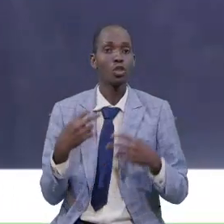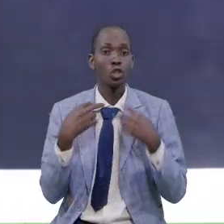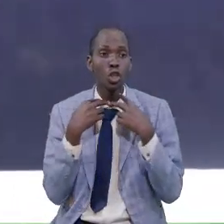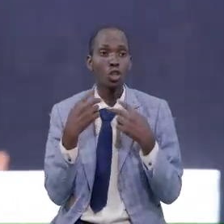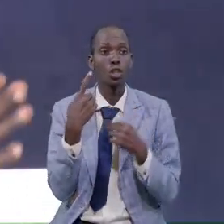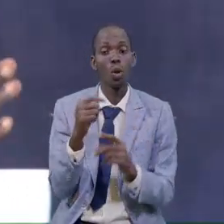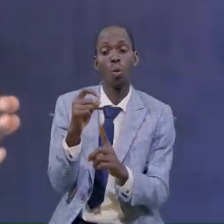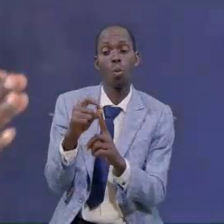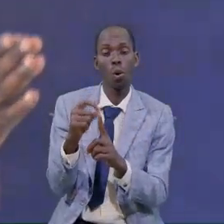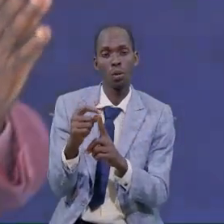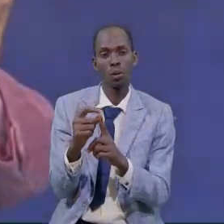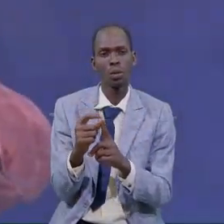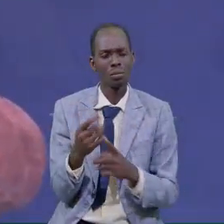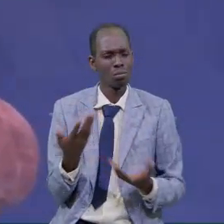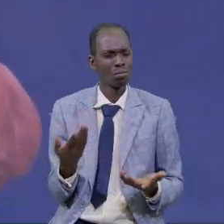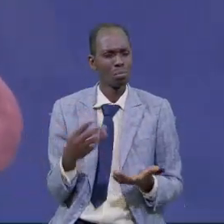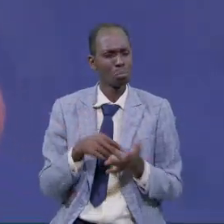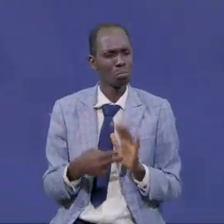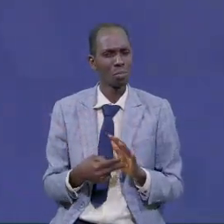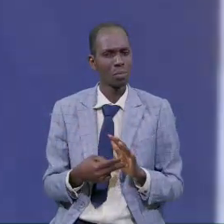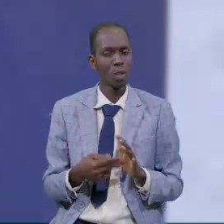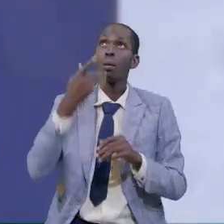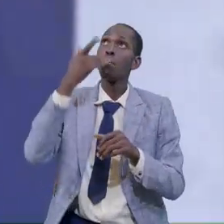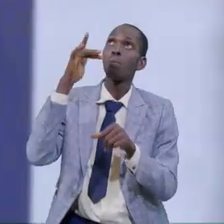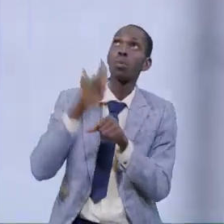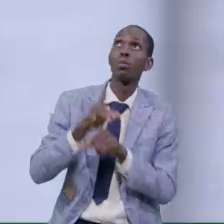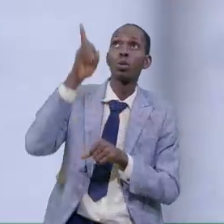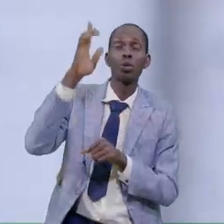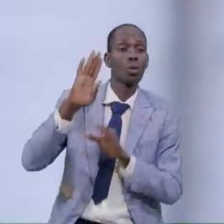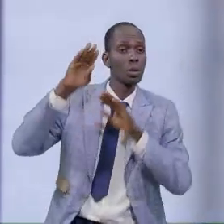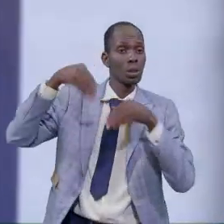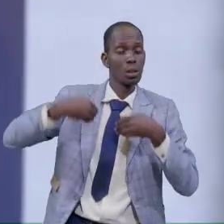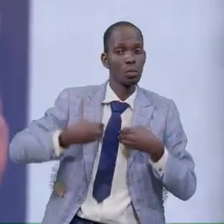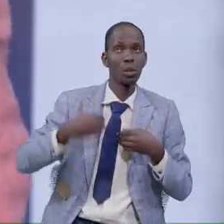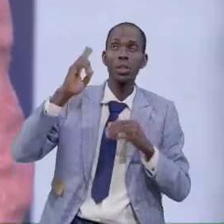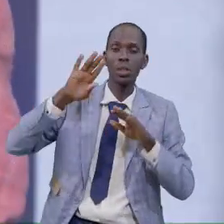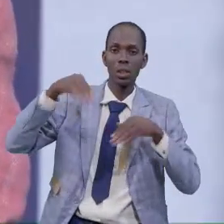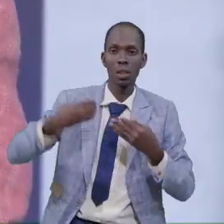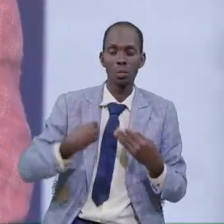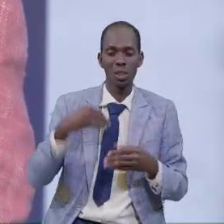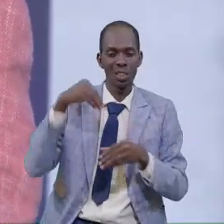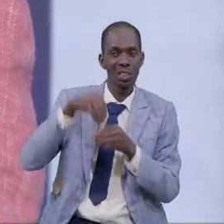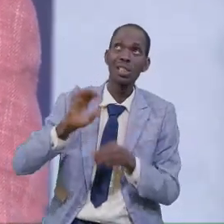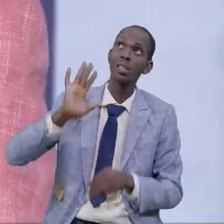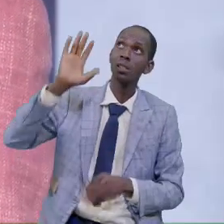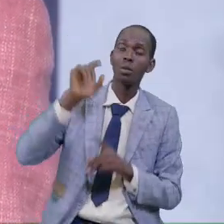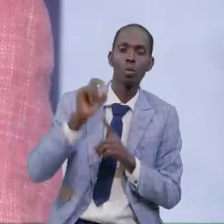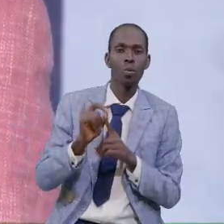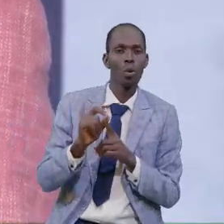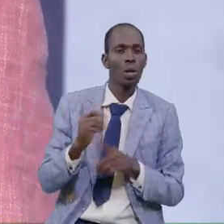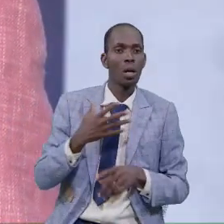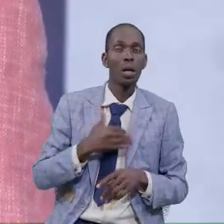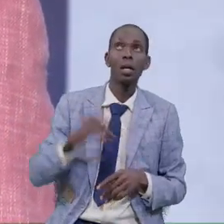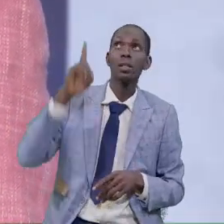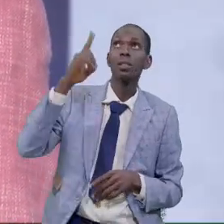God gave me, he gave in the world. And now he says, sky. The